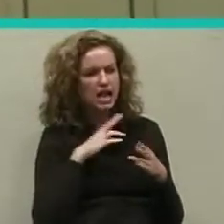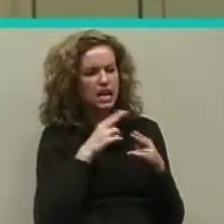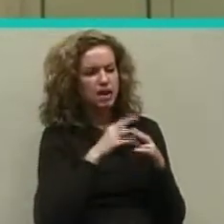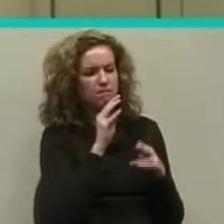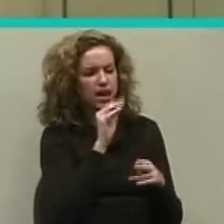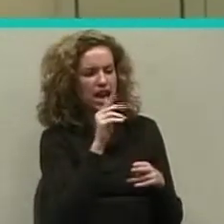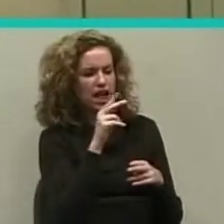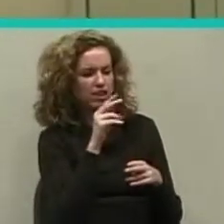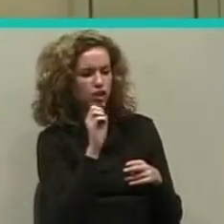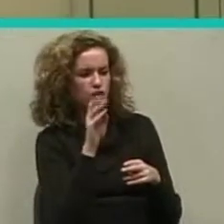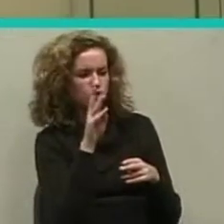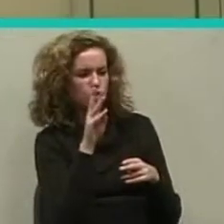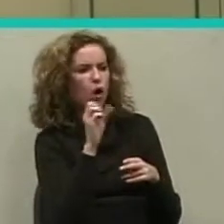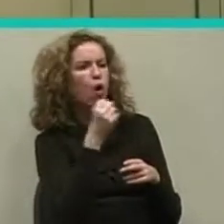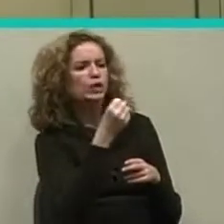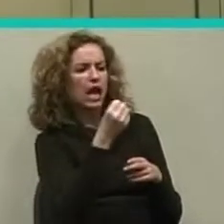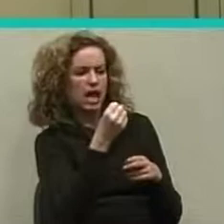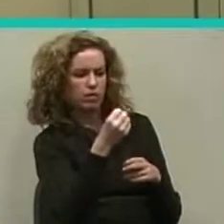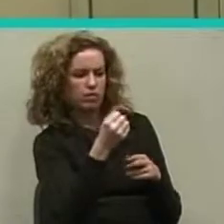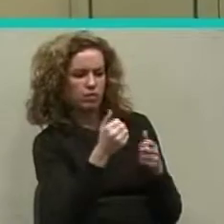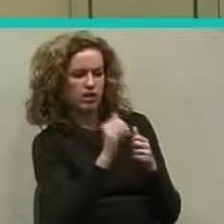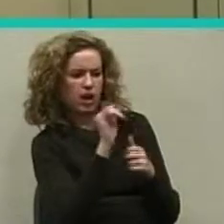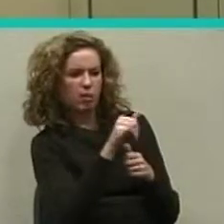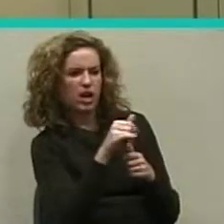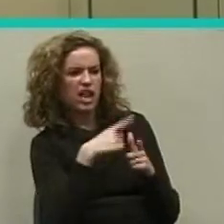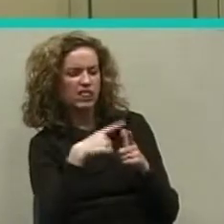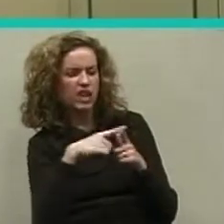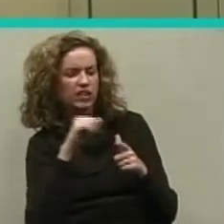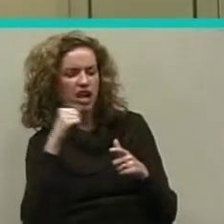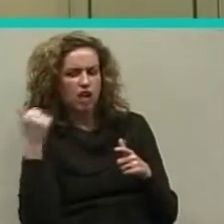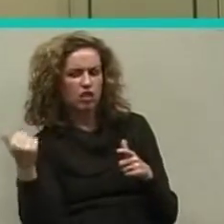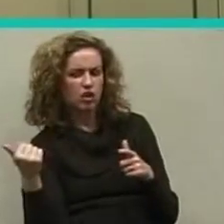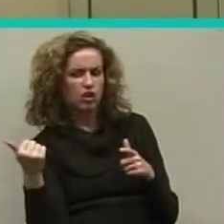back. And the other one, I forget what name I gave that guy.